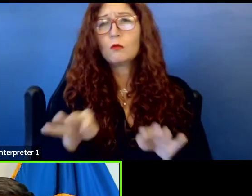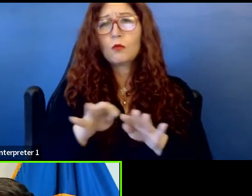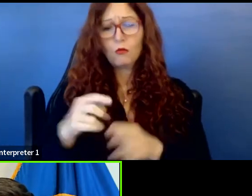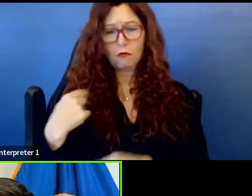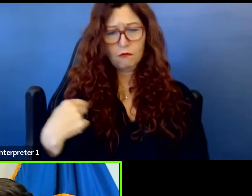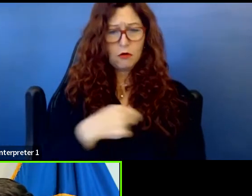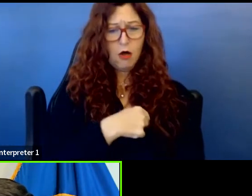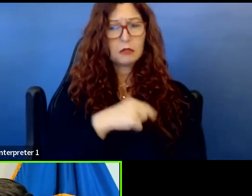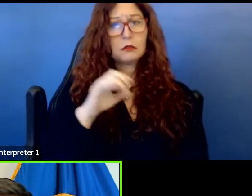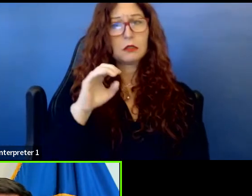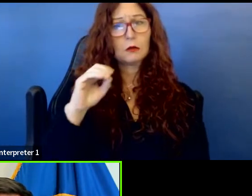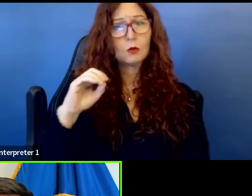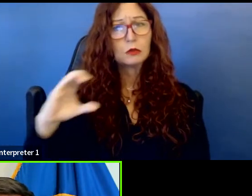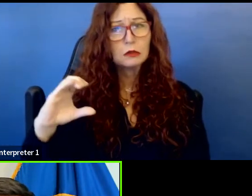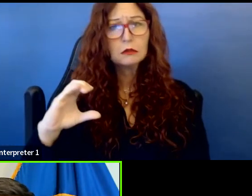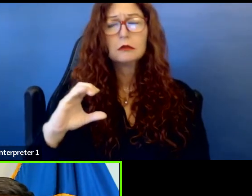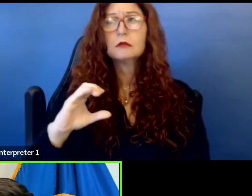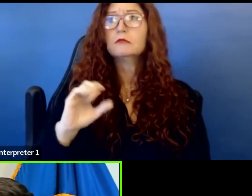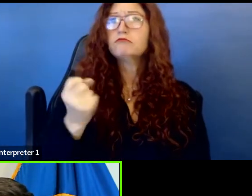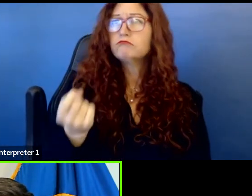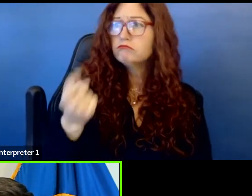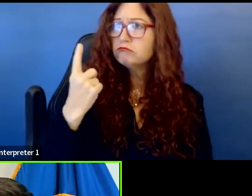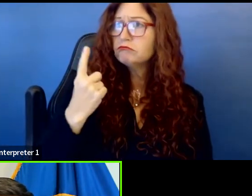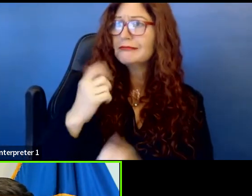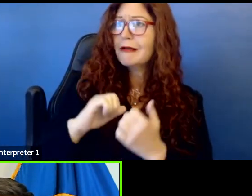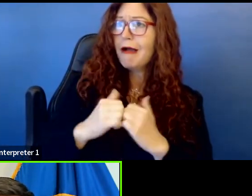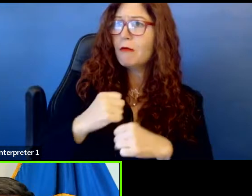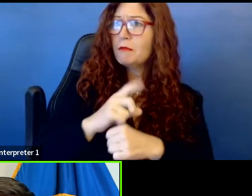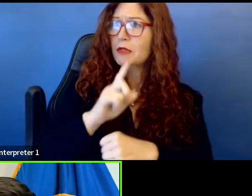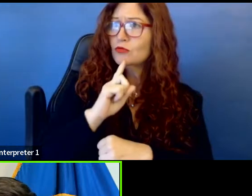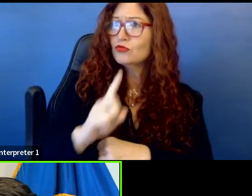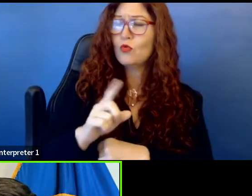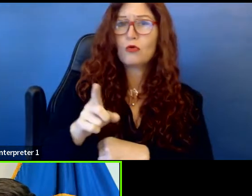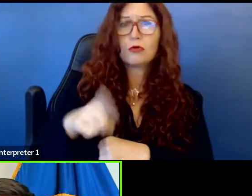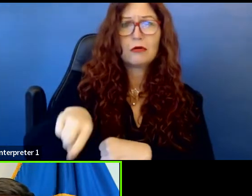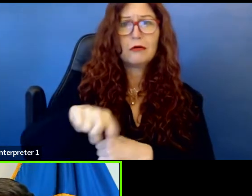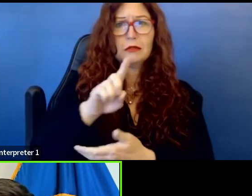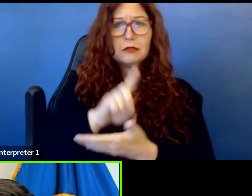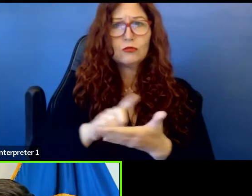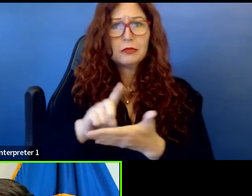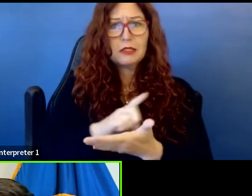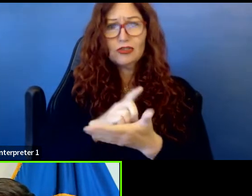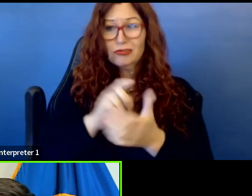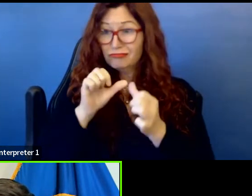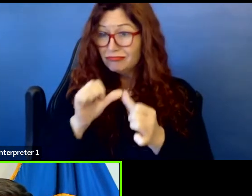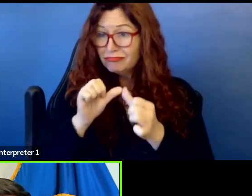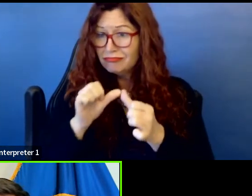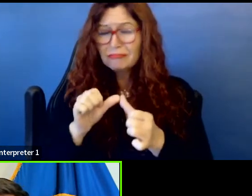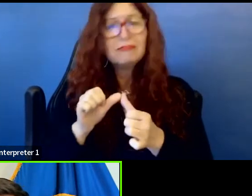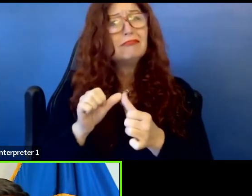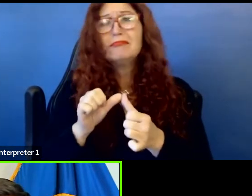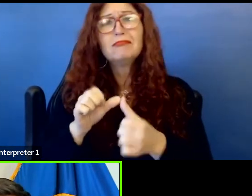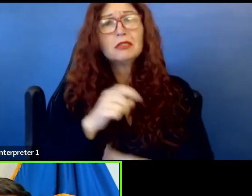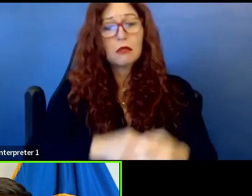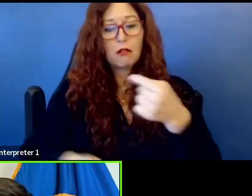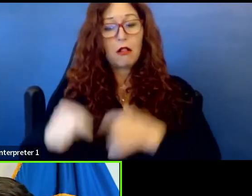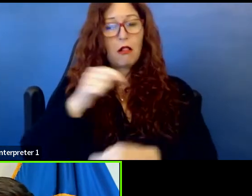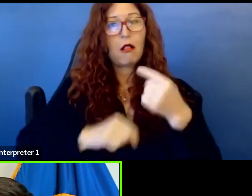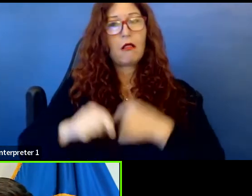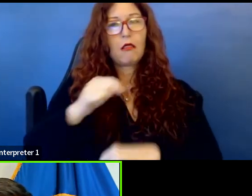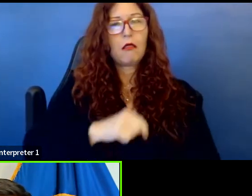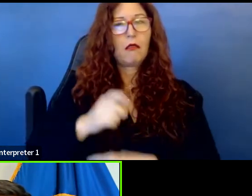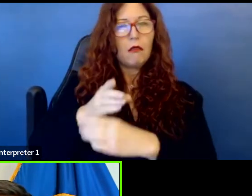prioritize actions to prevent discrimination from occurring in the first place so workers can excel in a respectful